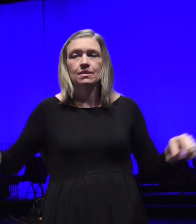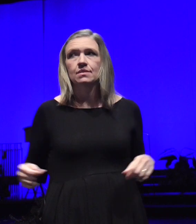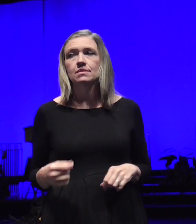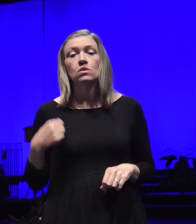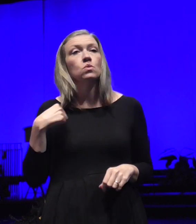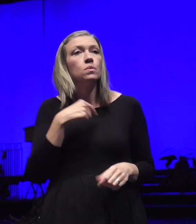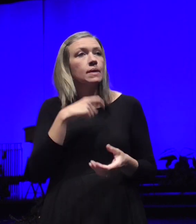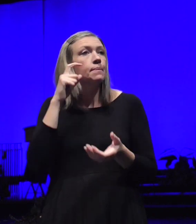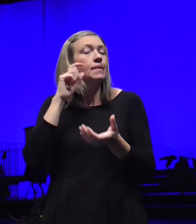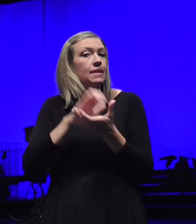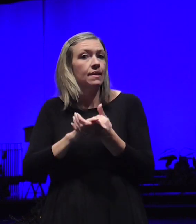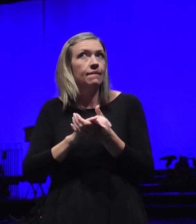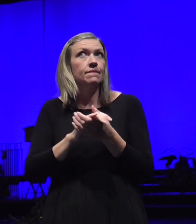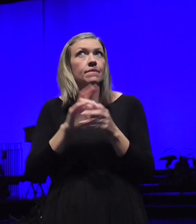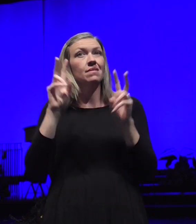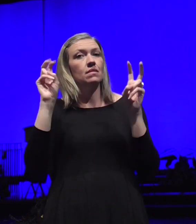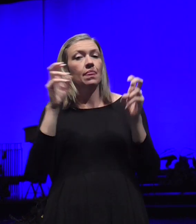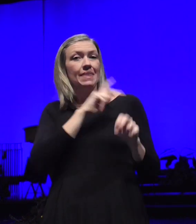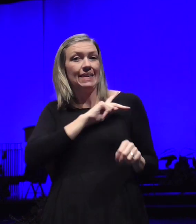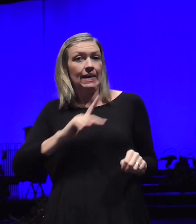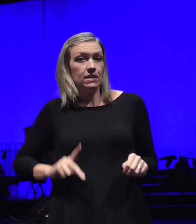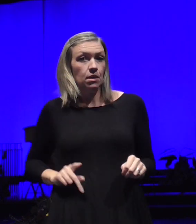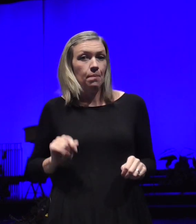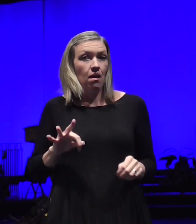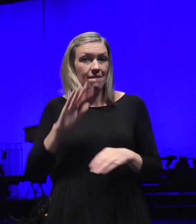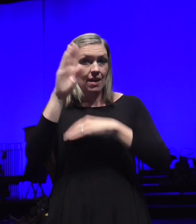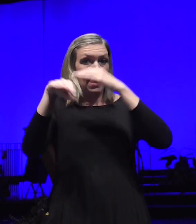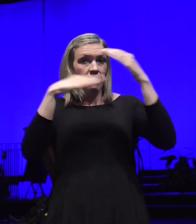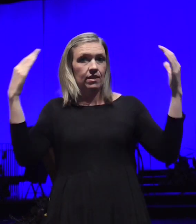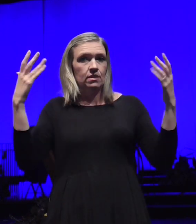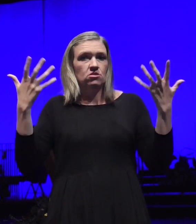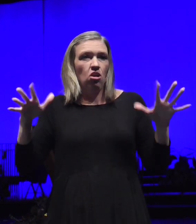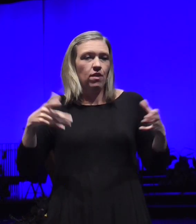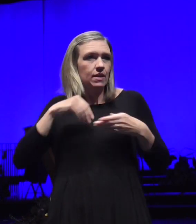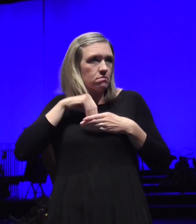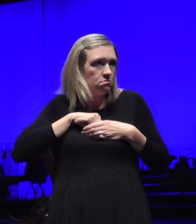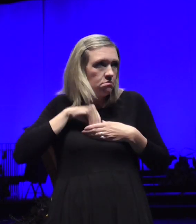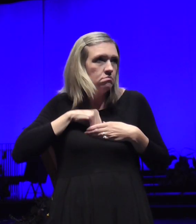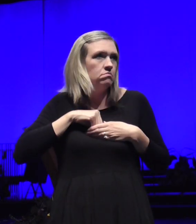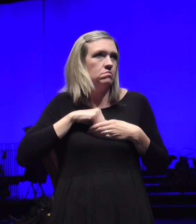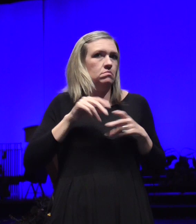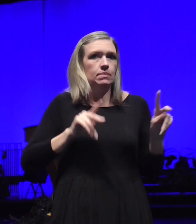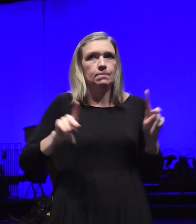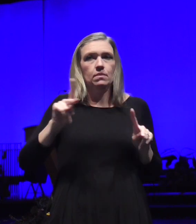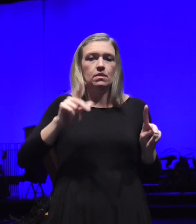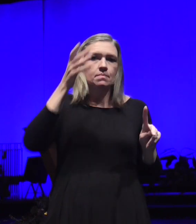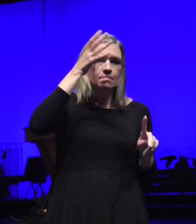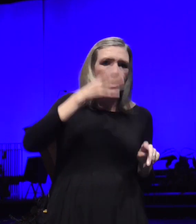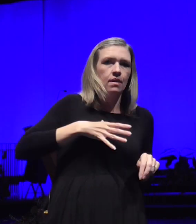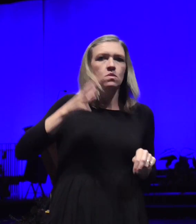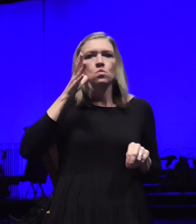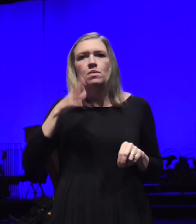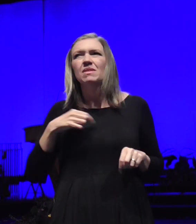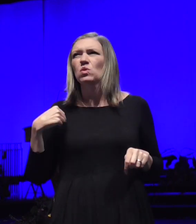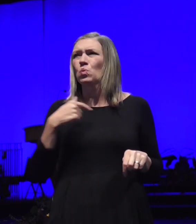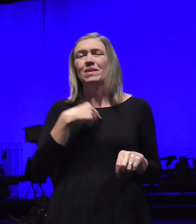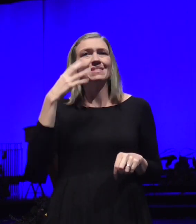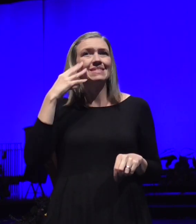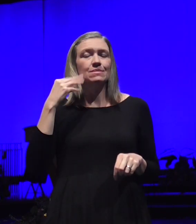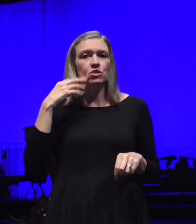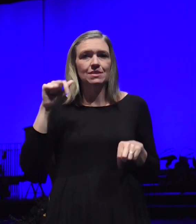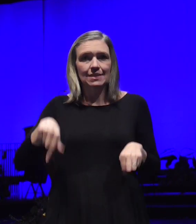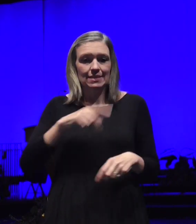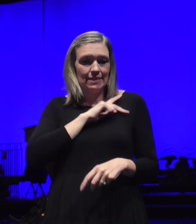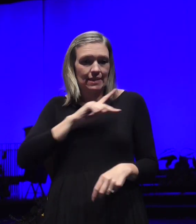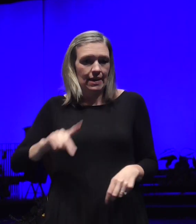we believe that the kingdom of heaven is within man and woman, and that we experience this kingdom to the